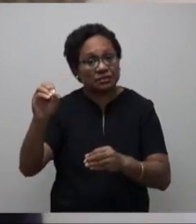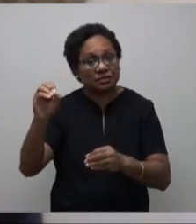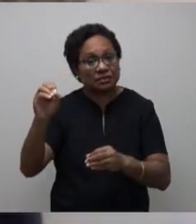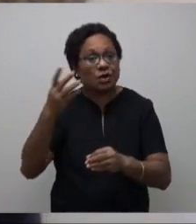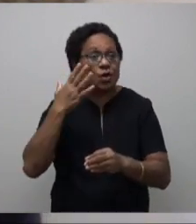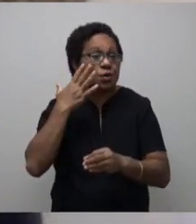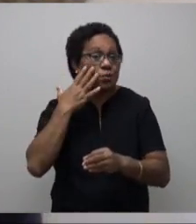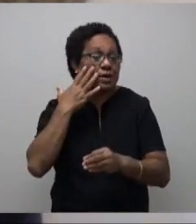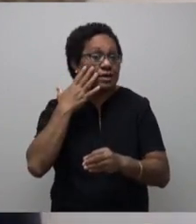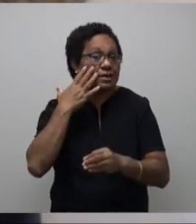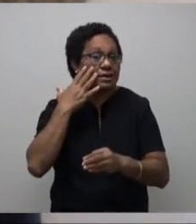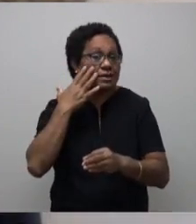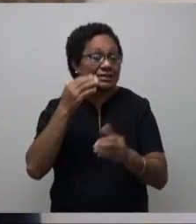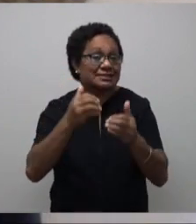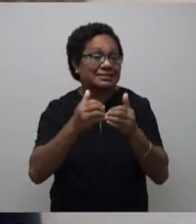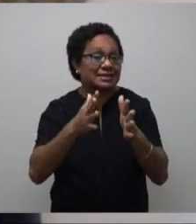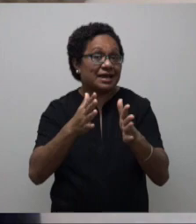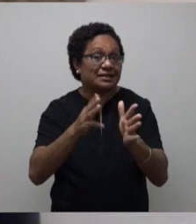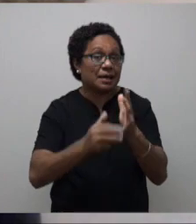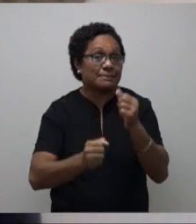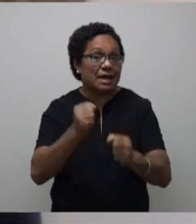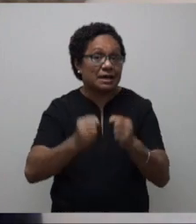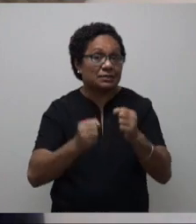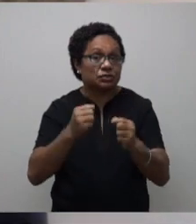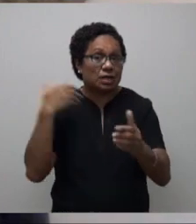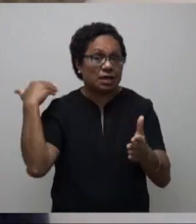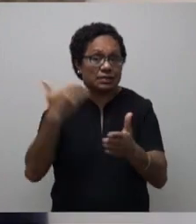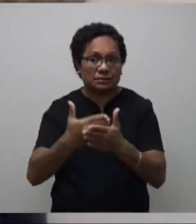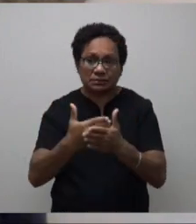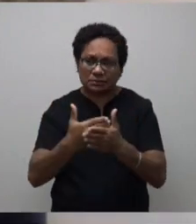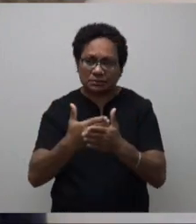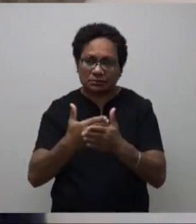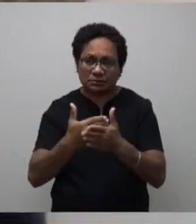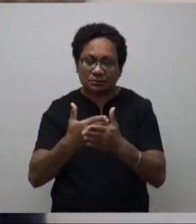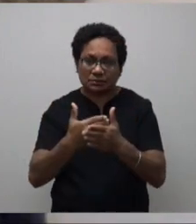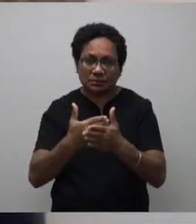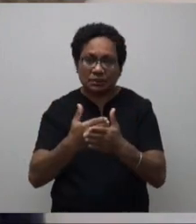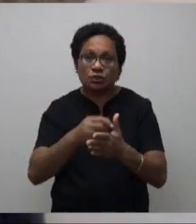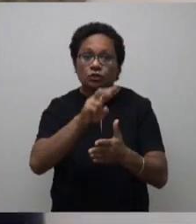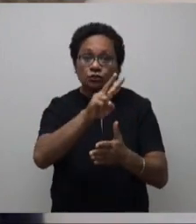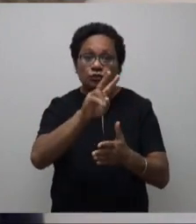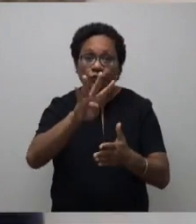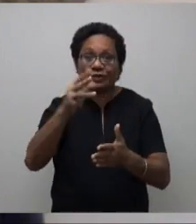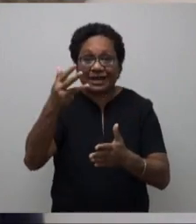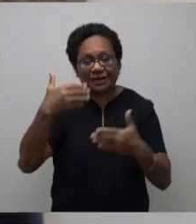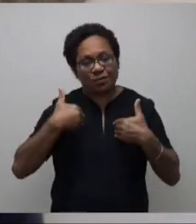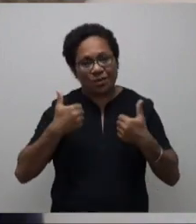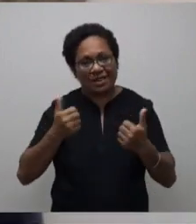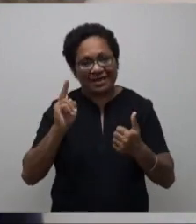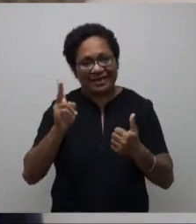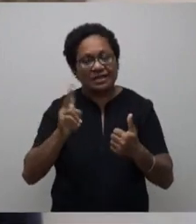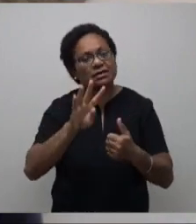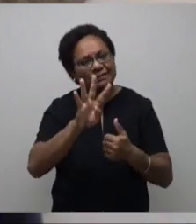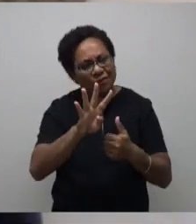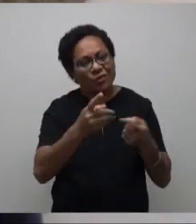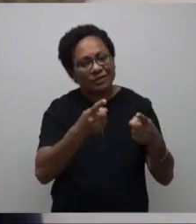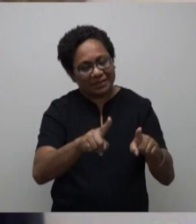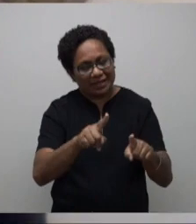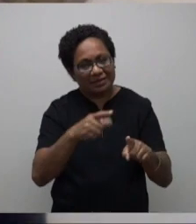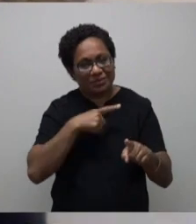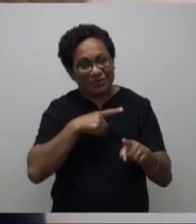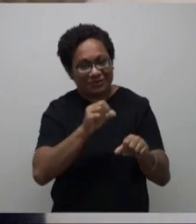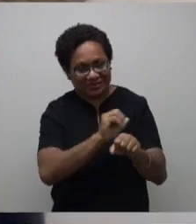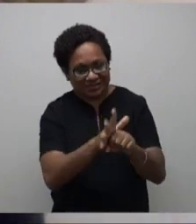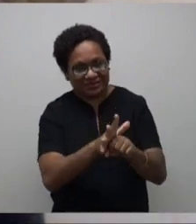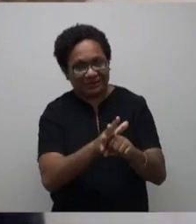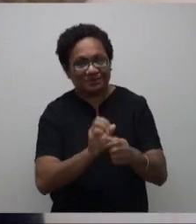first case was reported in March last year. There have been 249 recoveries and 4 deaths due to COVID-19,